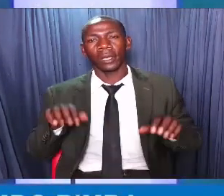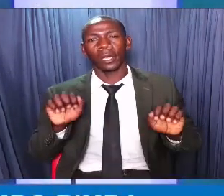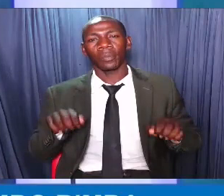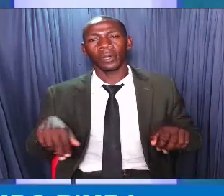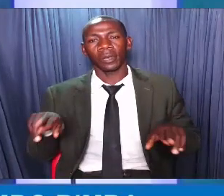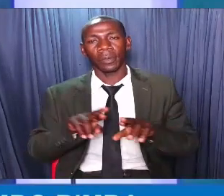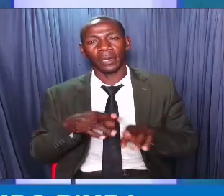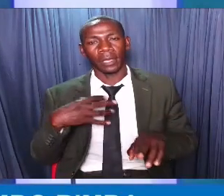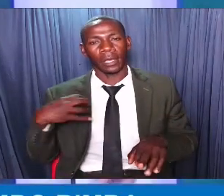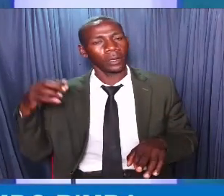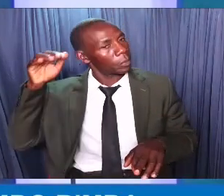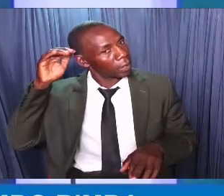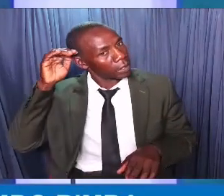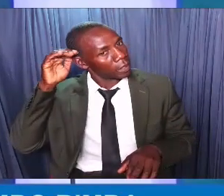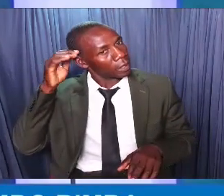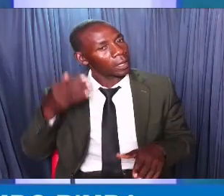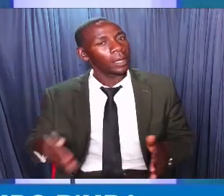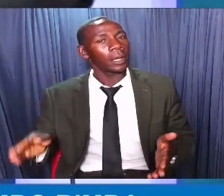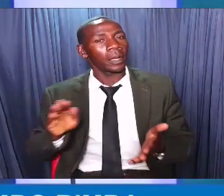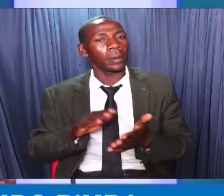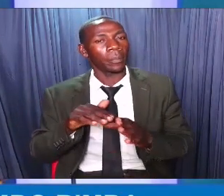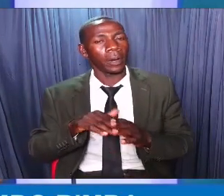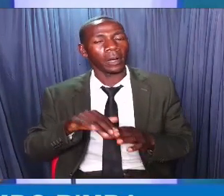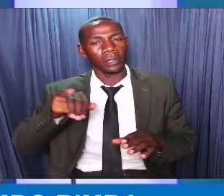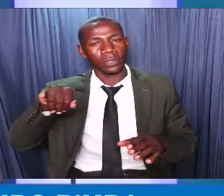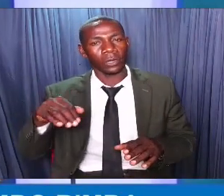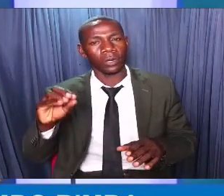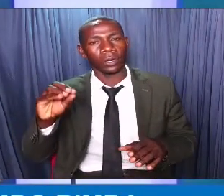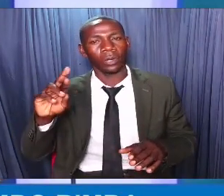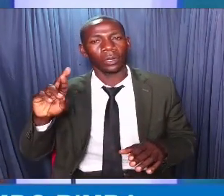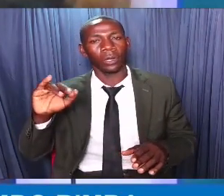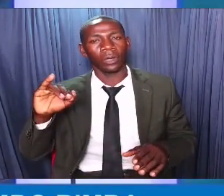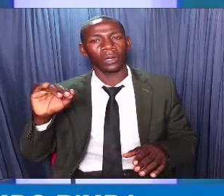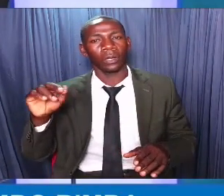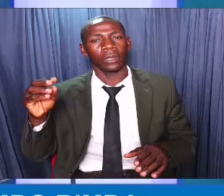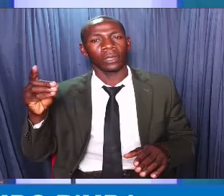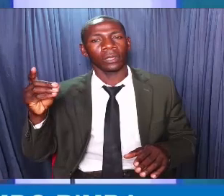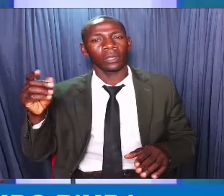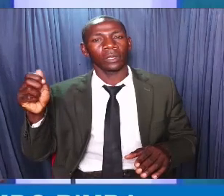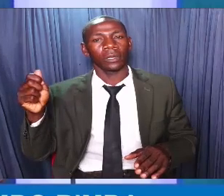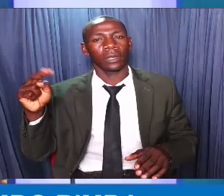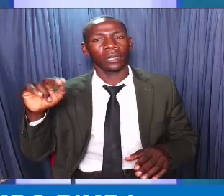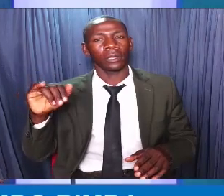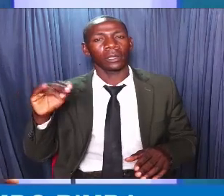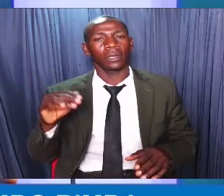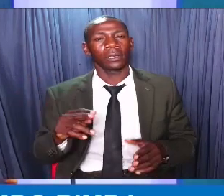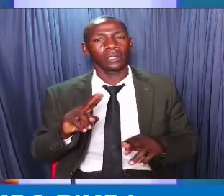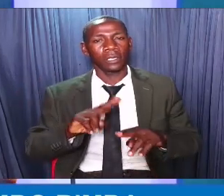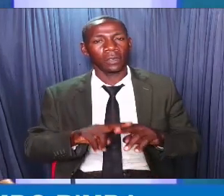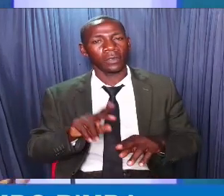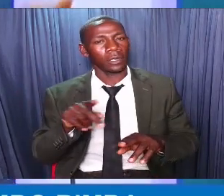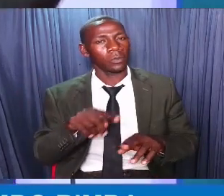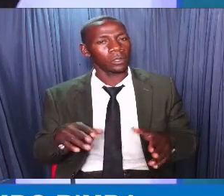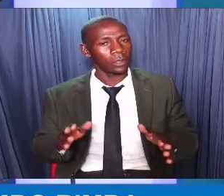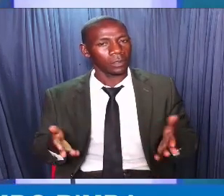was unable the repentance and obeyed. Akaenda mtoni. Then went back to the river. Yordan. That is the river Jordan. Mara saba.